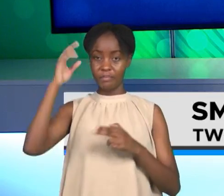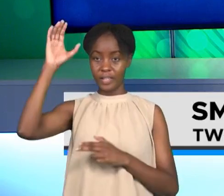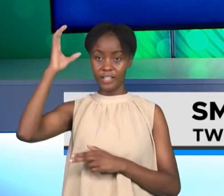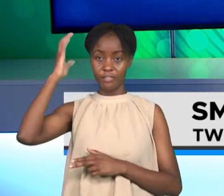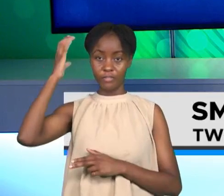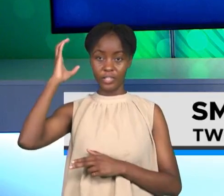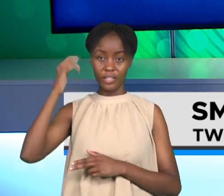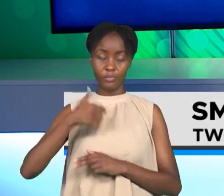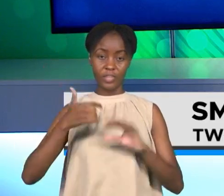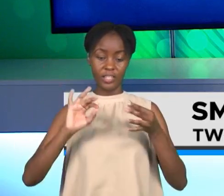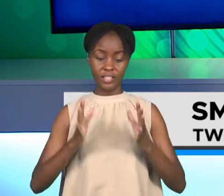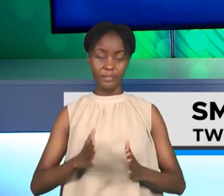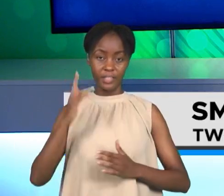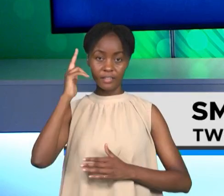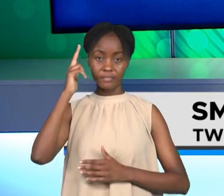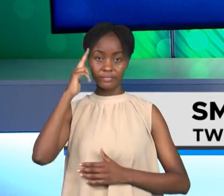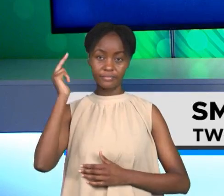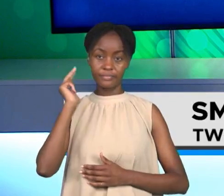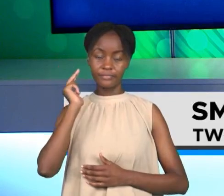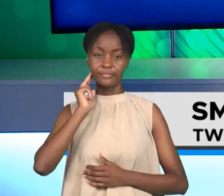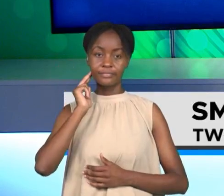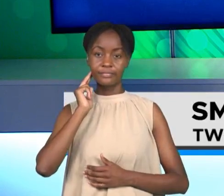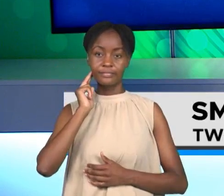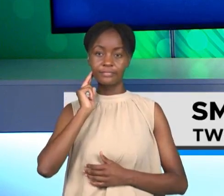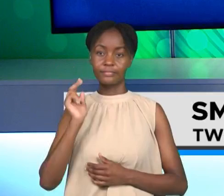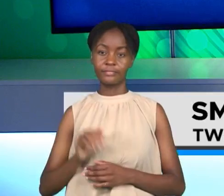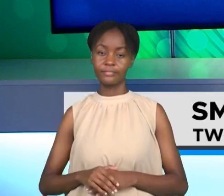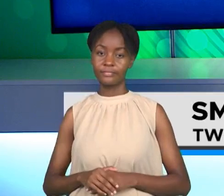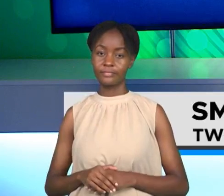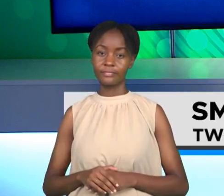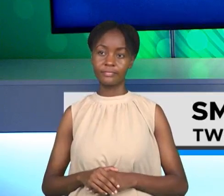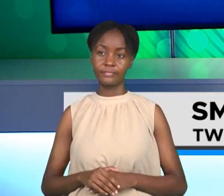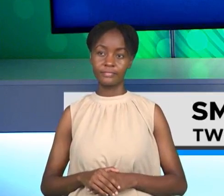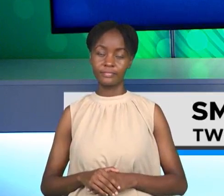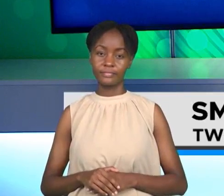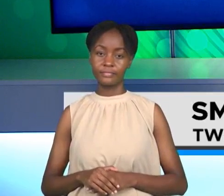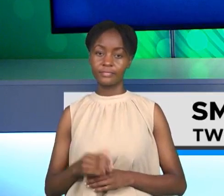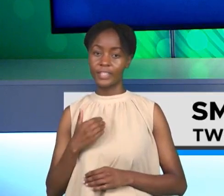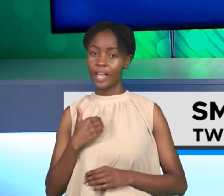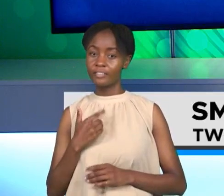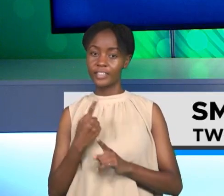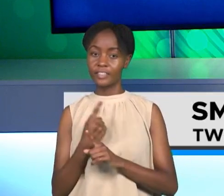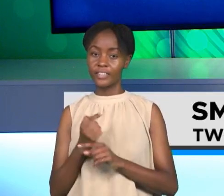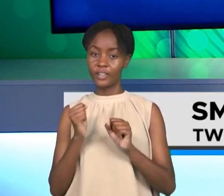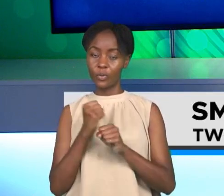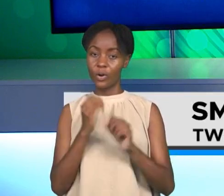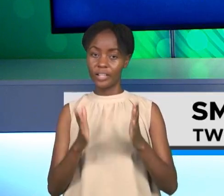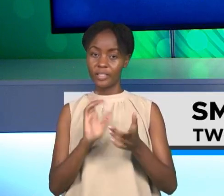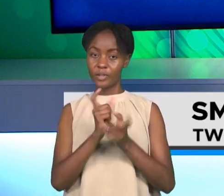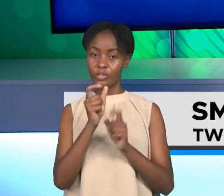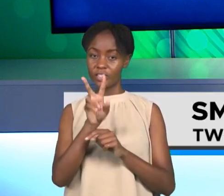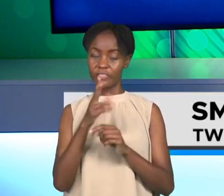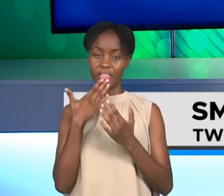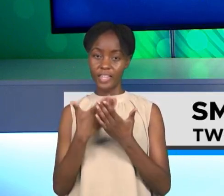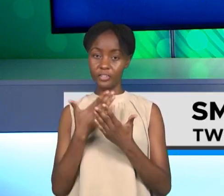and Tracy Dorcas has been our sign language interpreter. My producer has been Harriet Chimea, and my